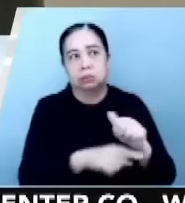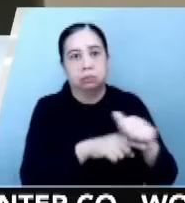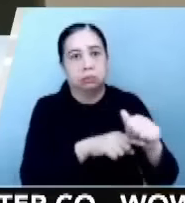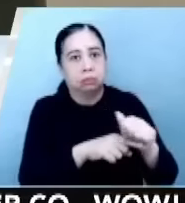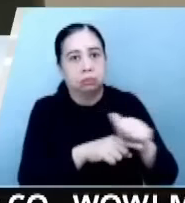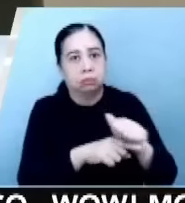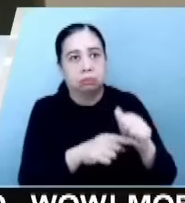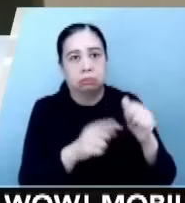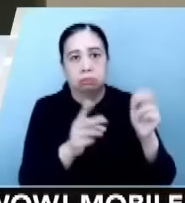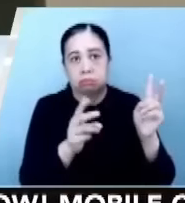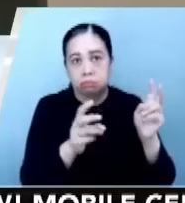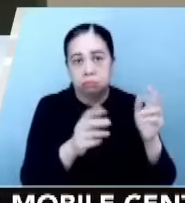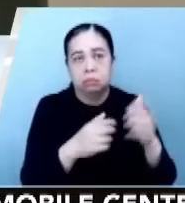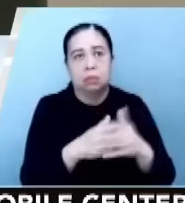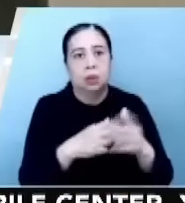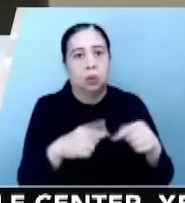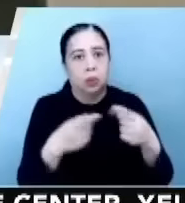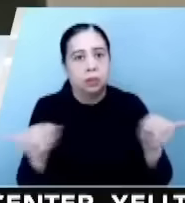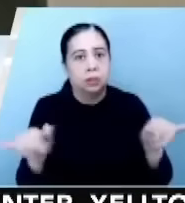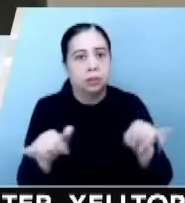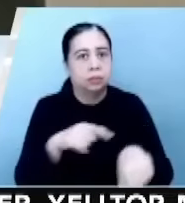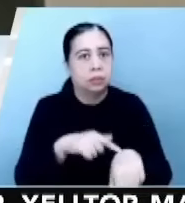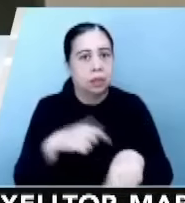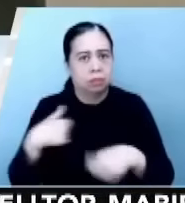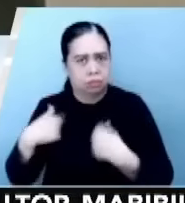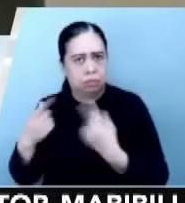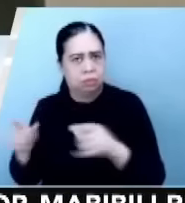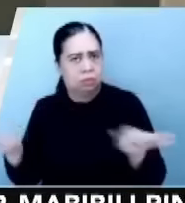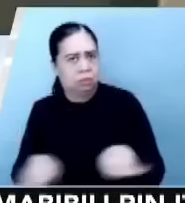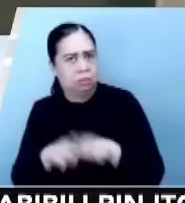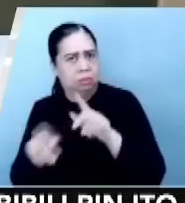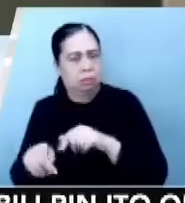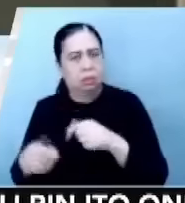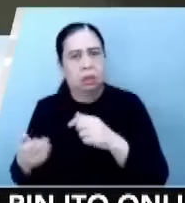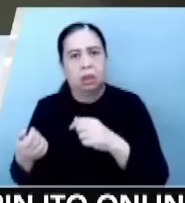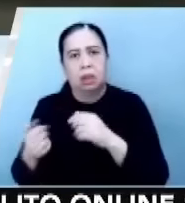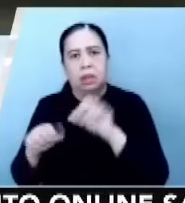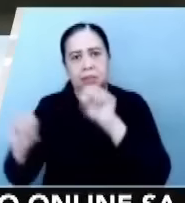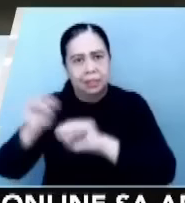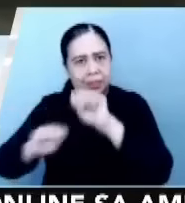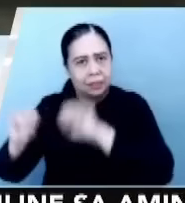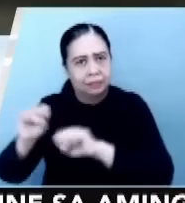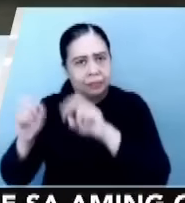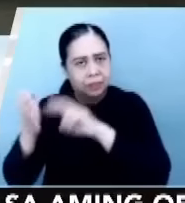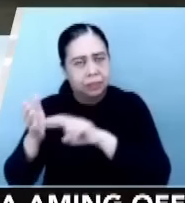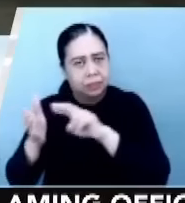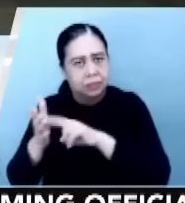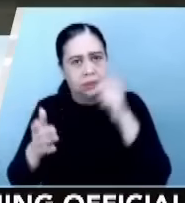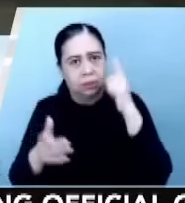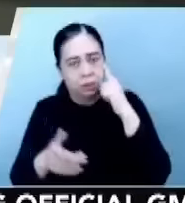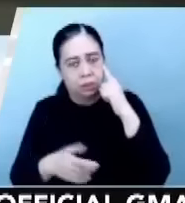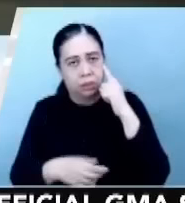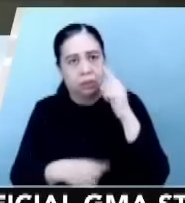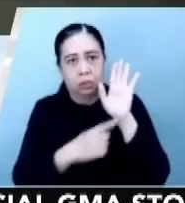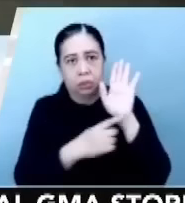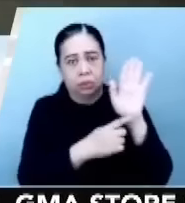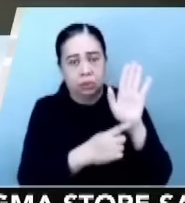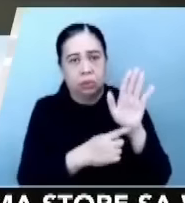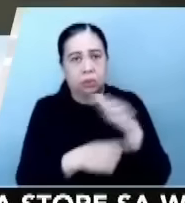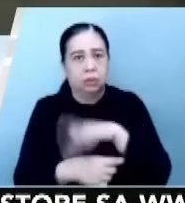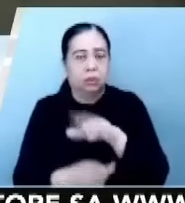conducting while at the same time we are doing a marine scientific research. Would this merit a diplomatic protest on the part of the Department of